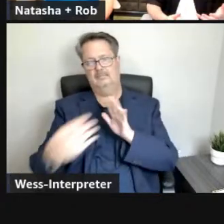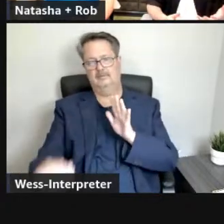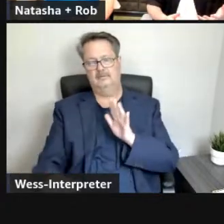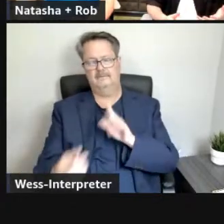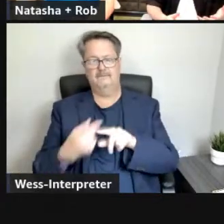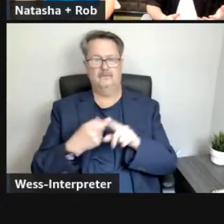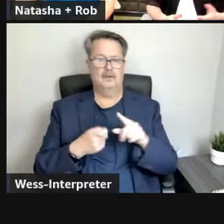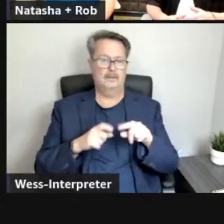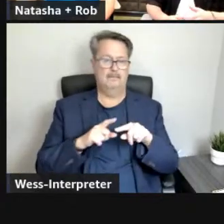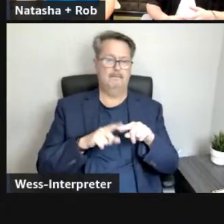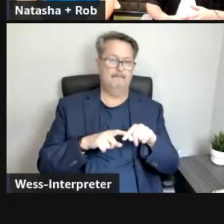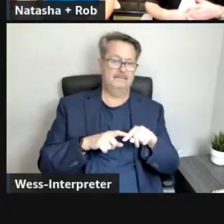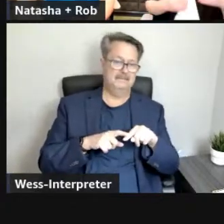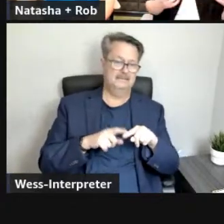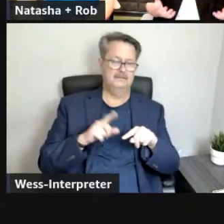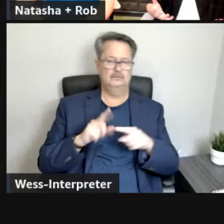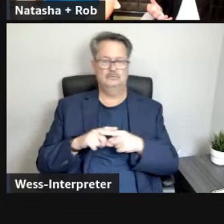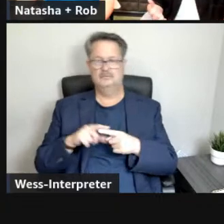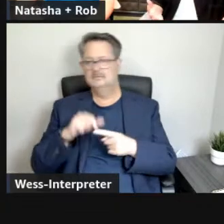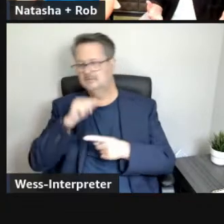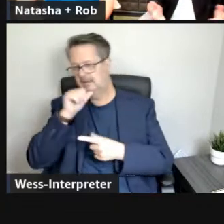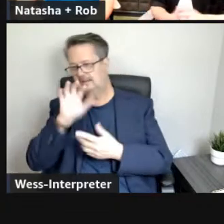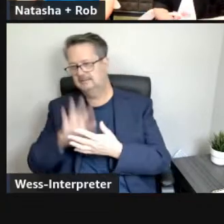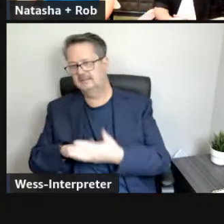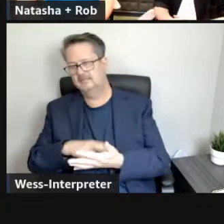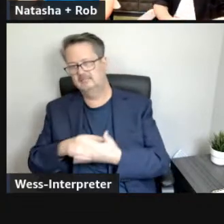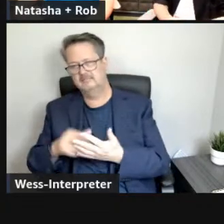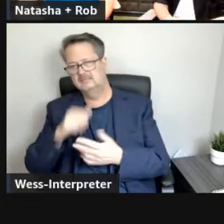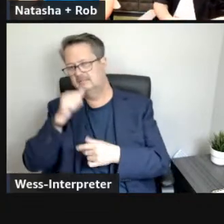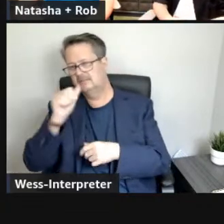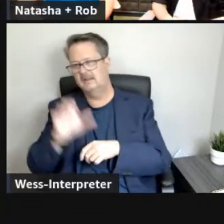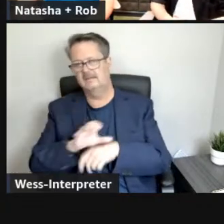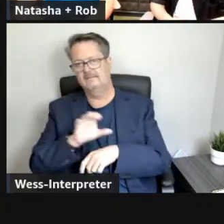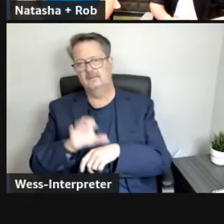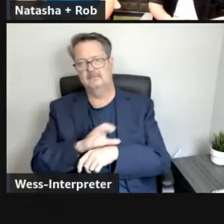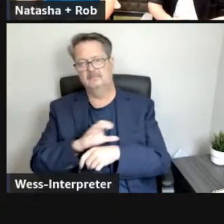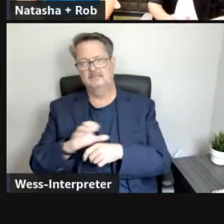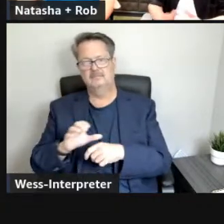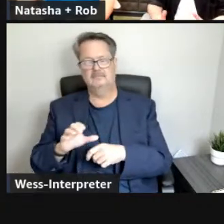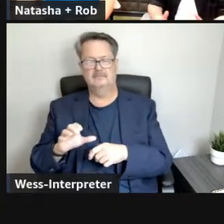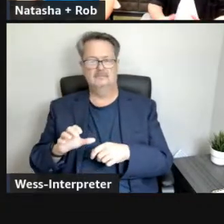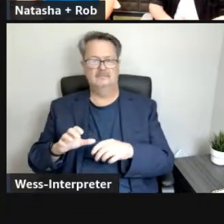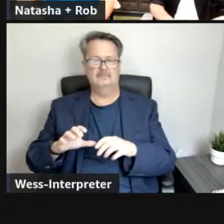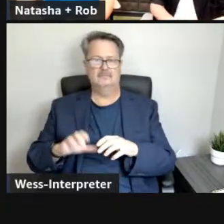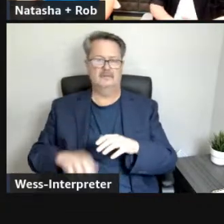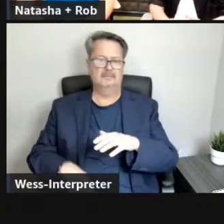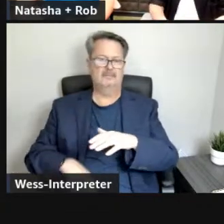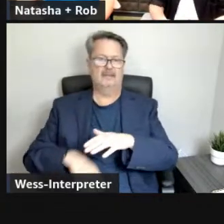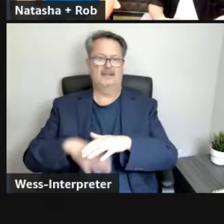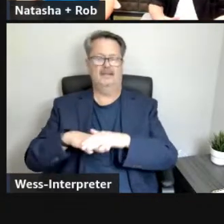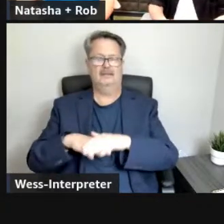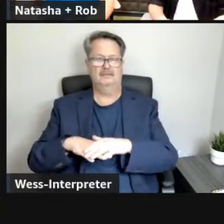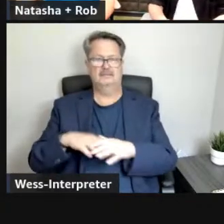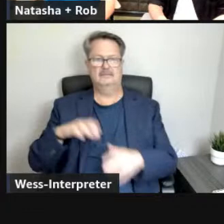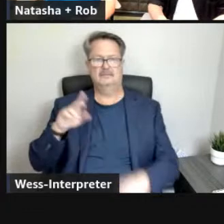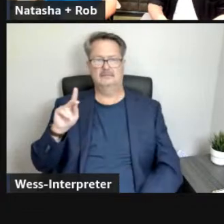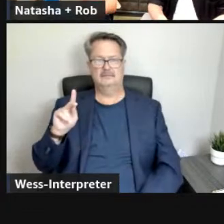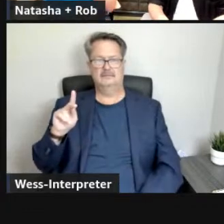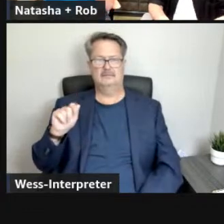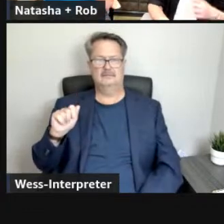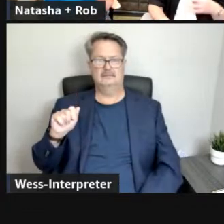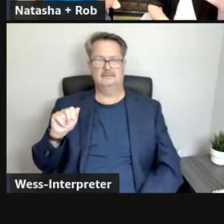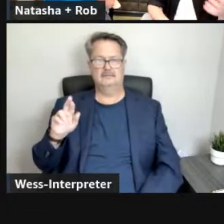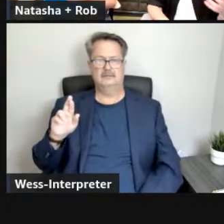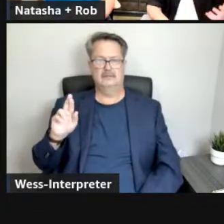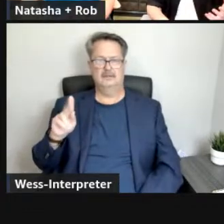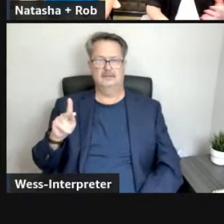being unschedulable because there isn't enough compute capacity in your cluster. Carpenter will listen to events that happen on your cluster, so